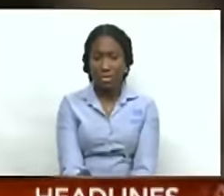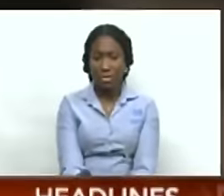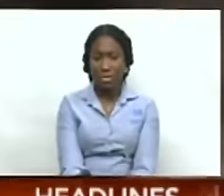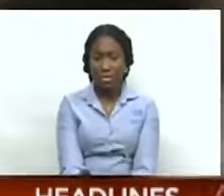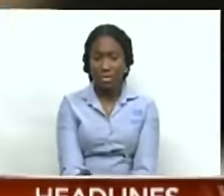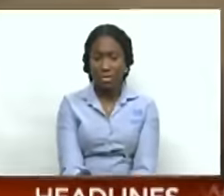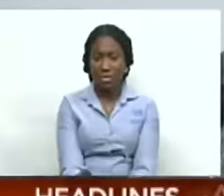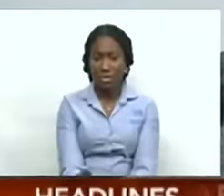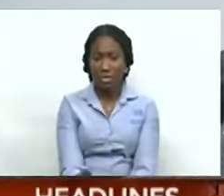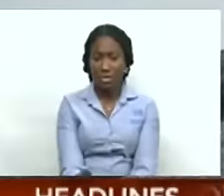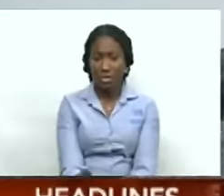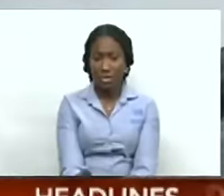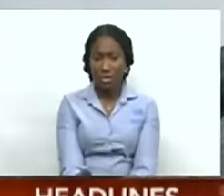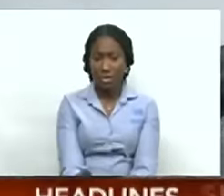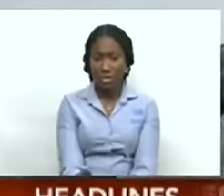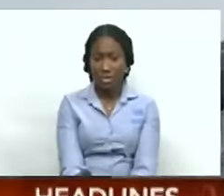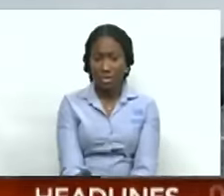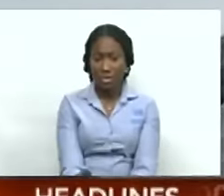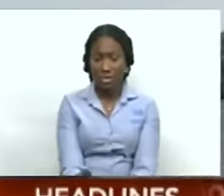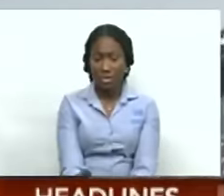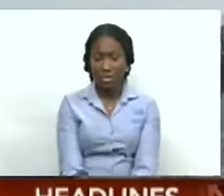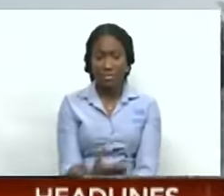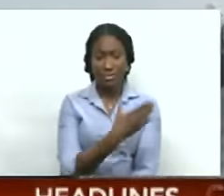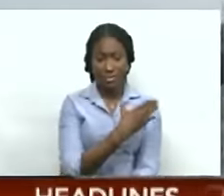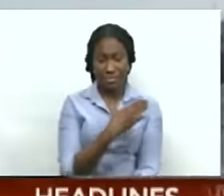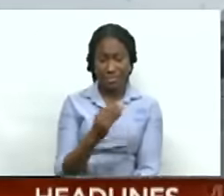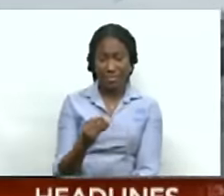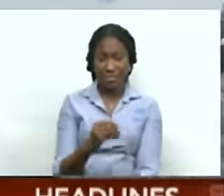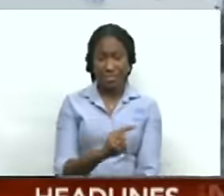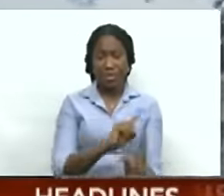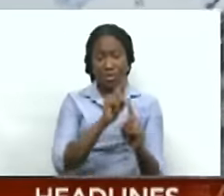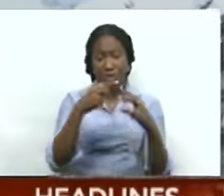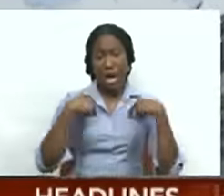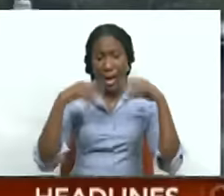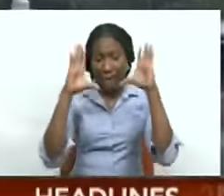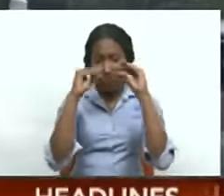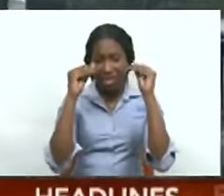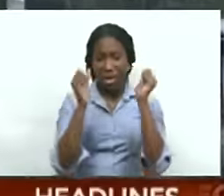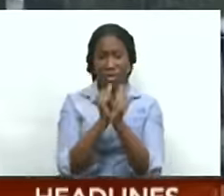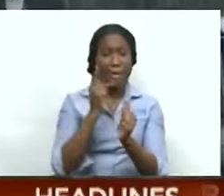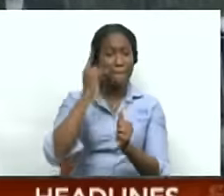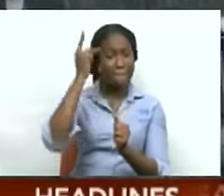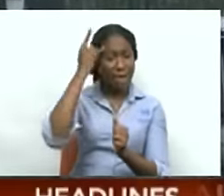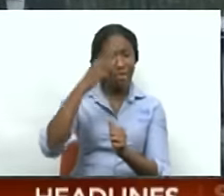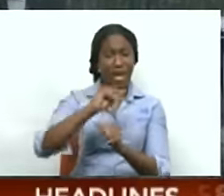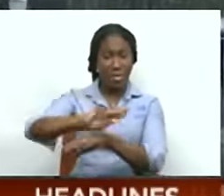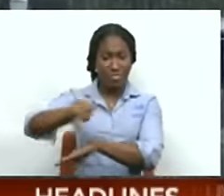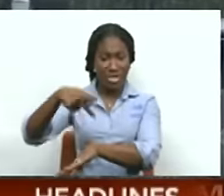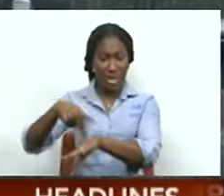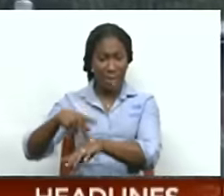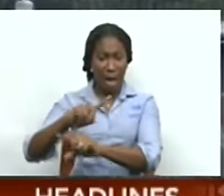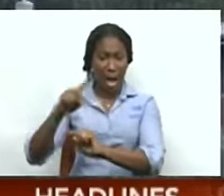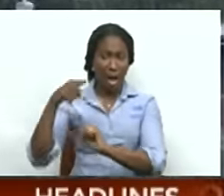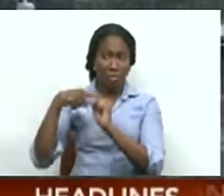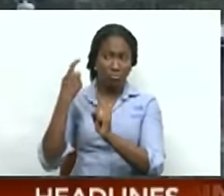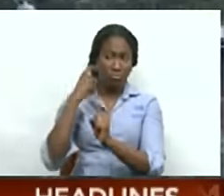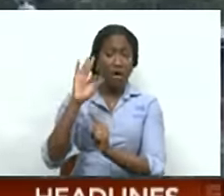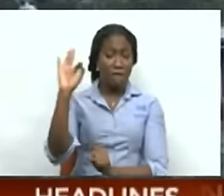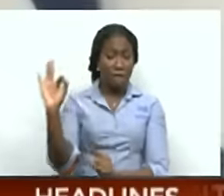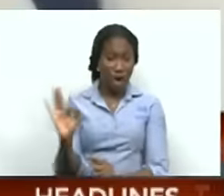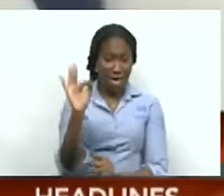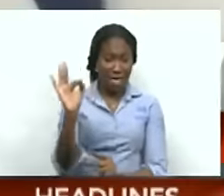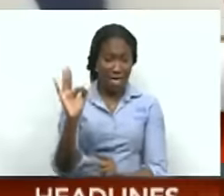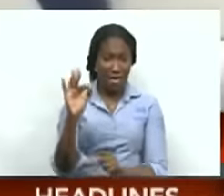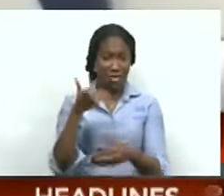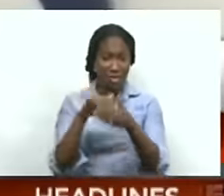And as they went into a meeting with their parents and the principal on Friday, the students wept. I think they should